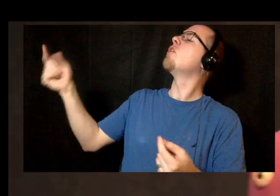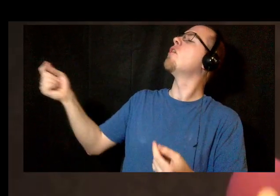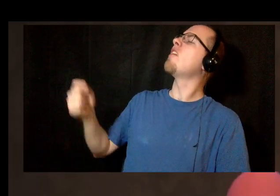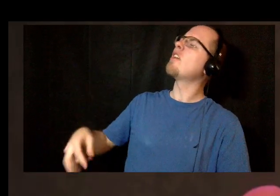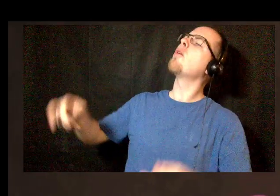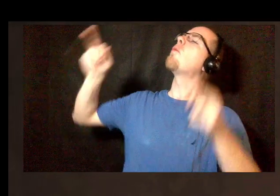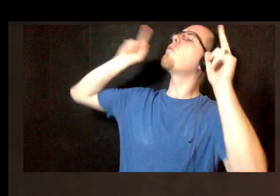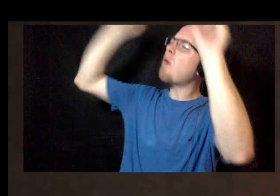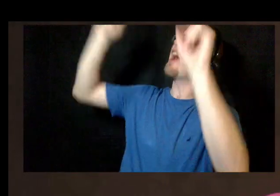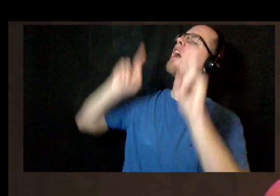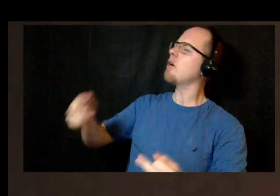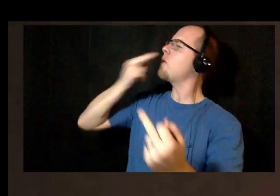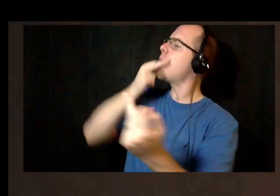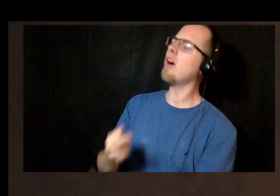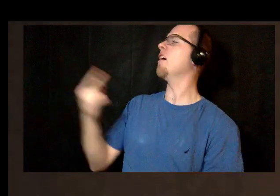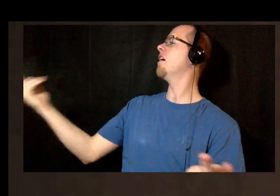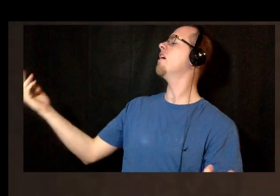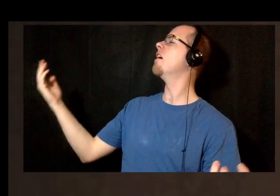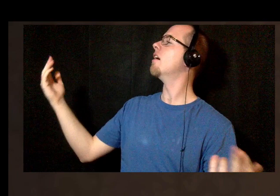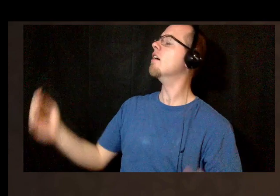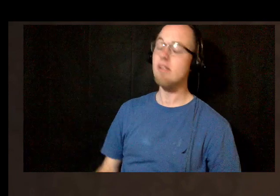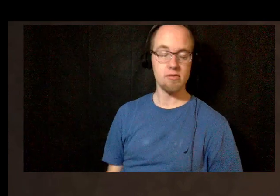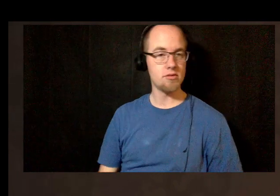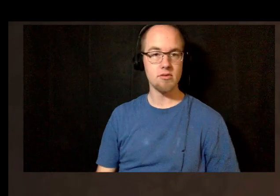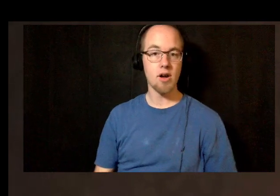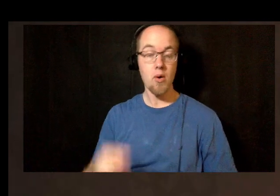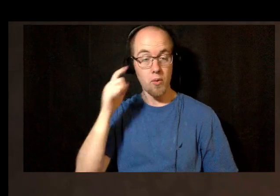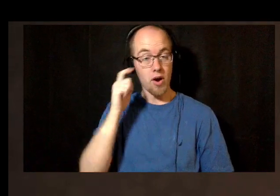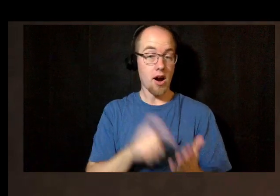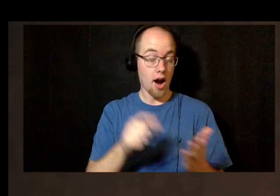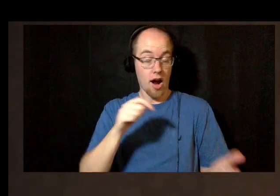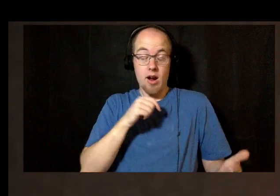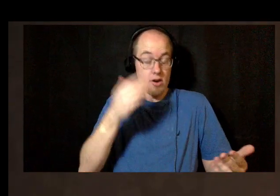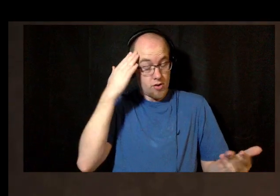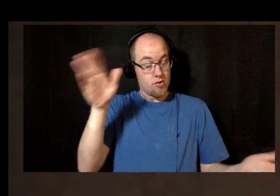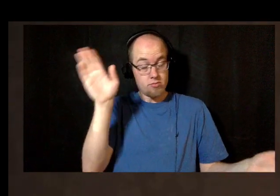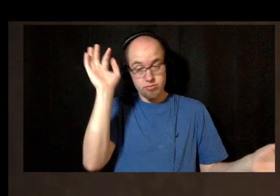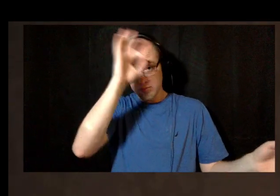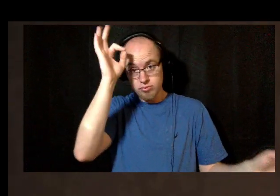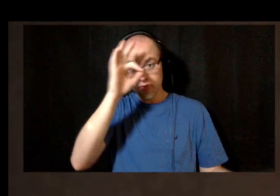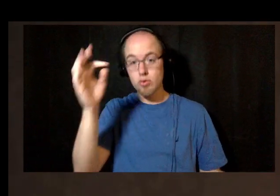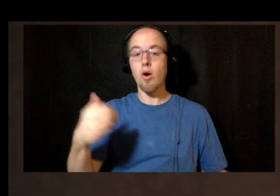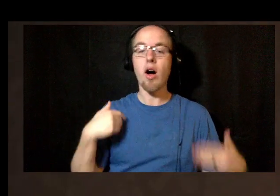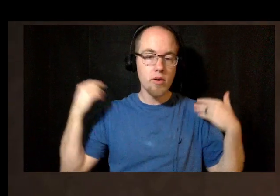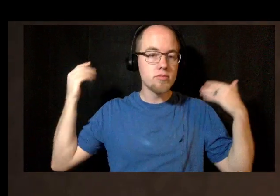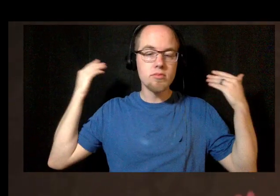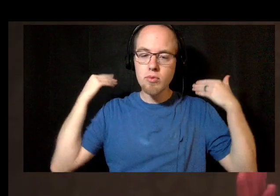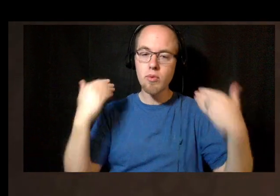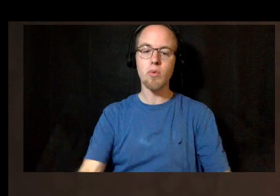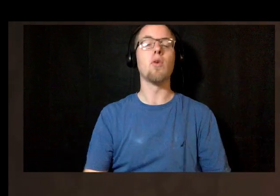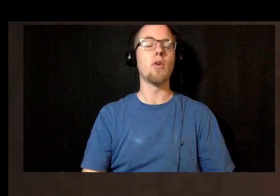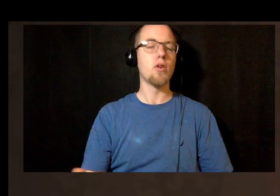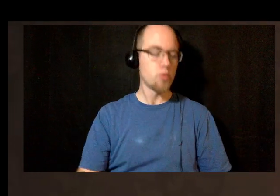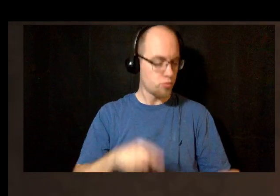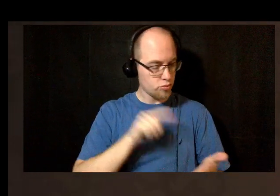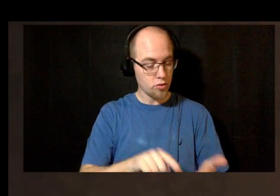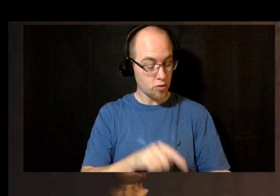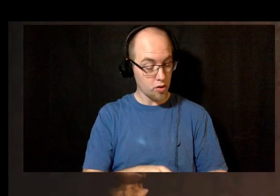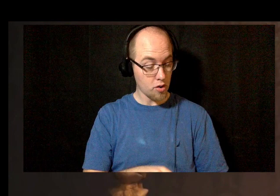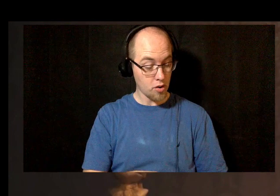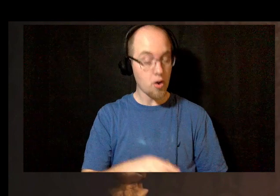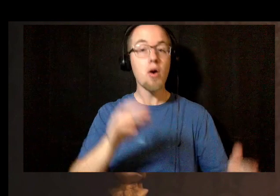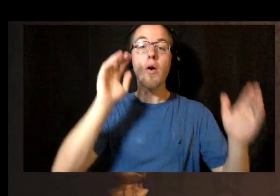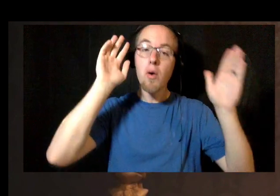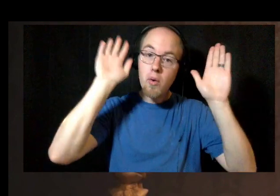so fucking good? So I realised I didn't know anything about him, so I decided to do some research on him, and it proved to be an excellent means